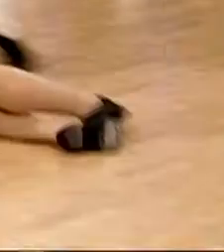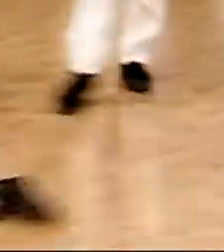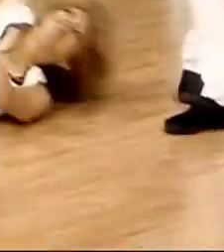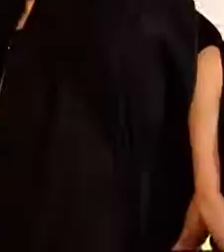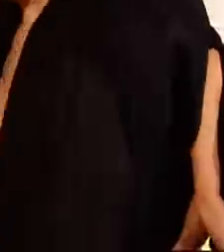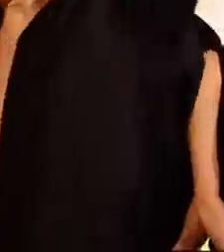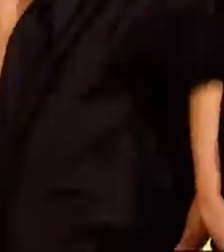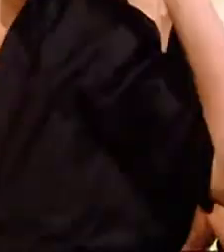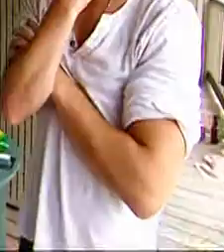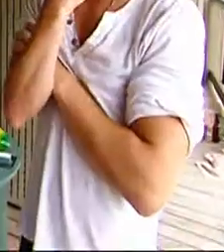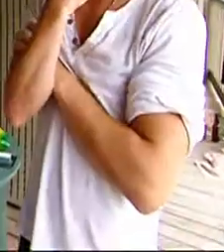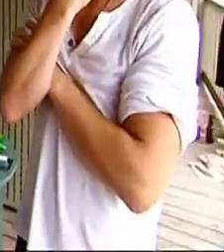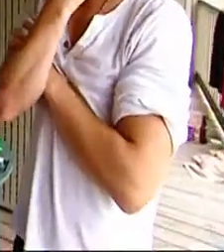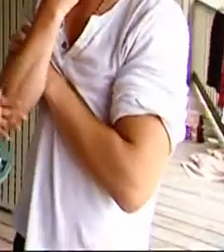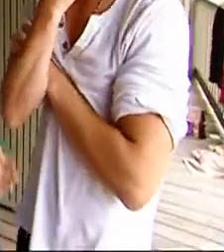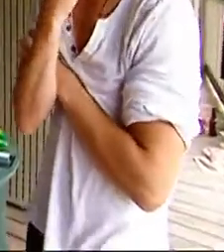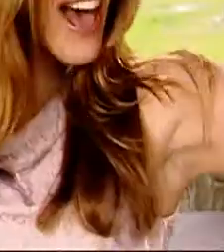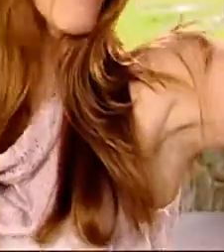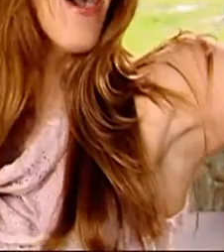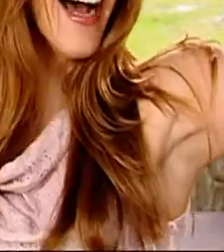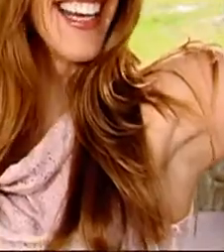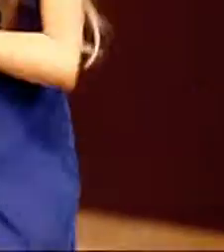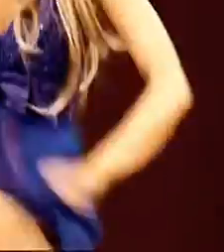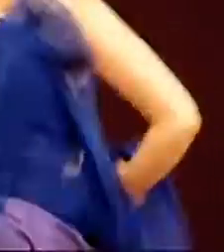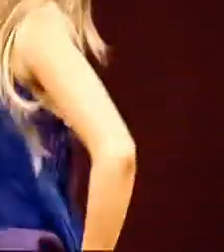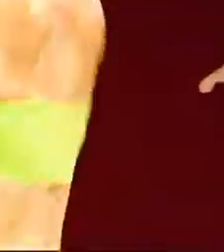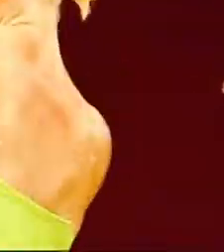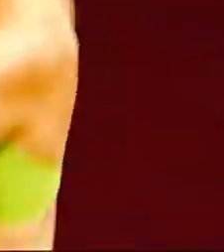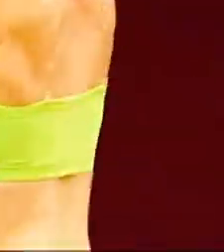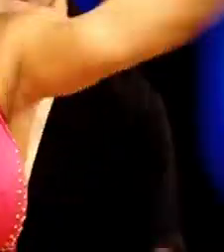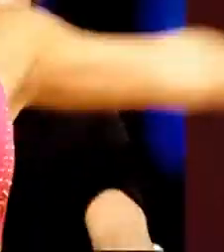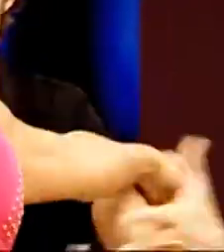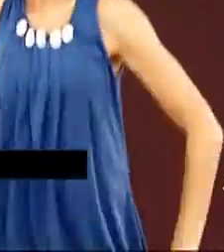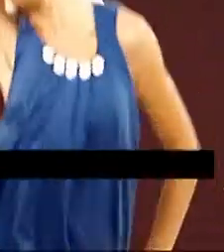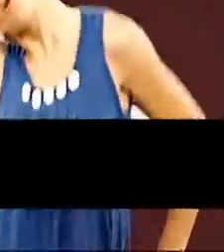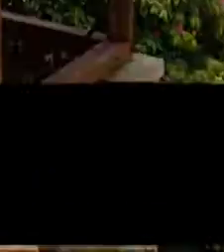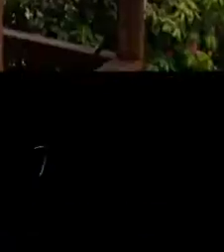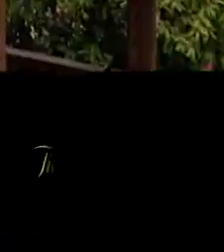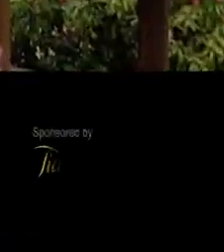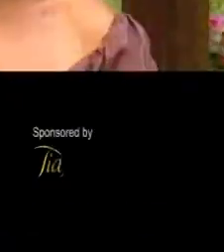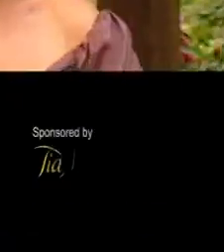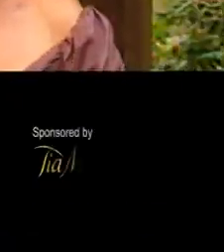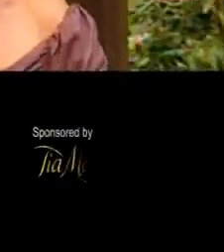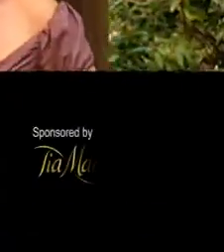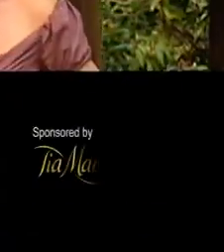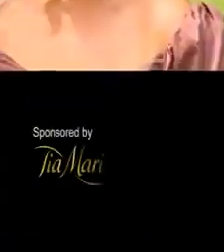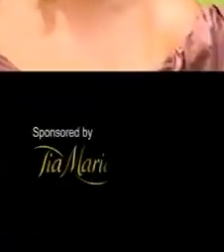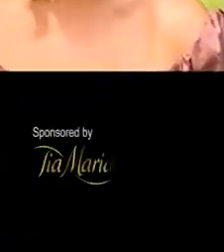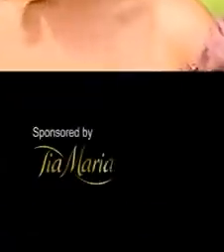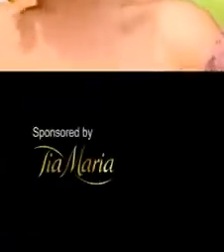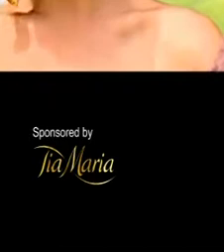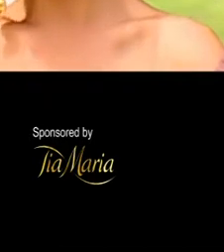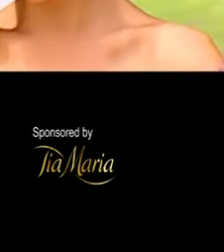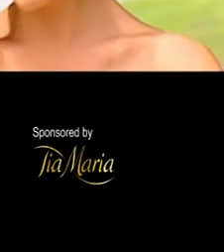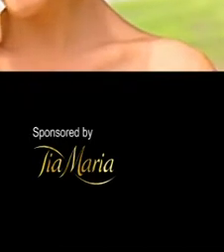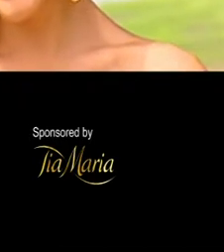Join Kelly Brook and relive the dream. Love that one! Dirty Dancing, the time of your life, starts Wednesday at 9, exclusive to